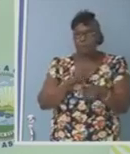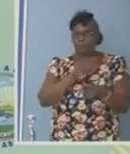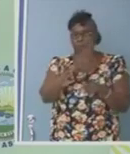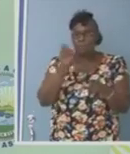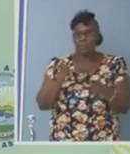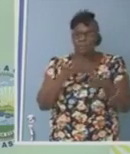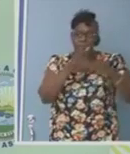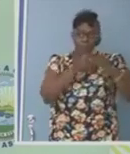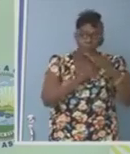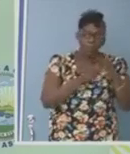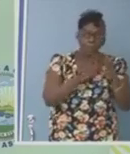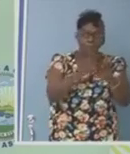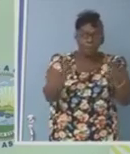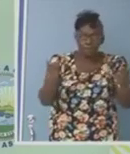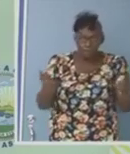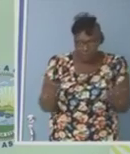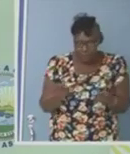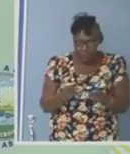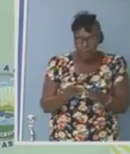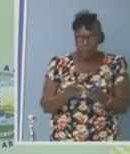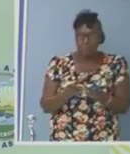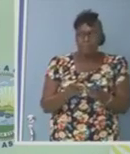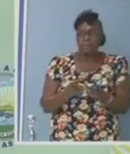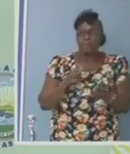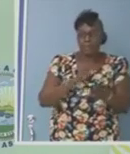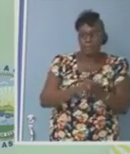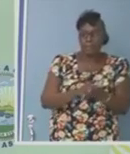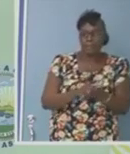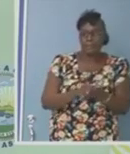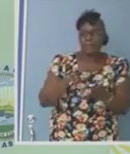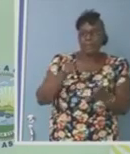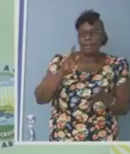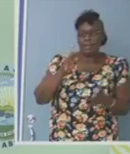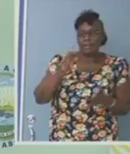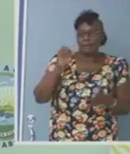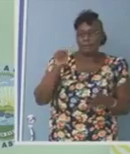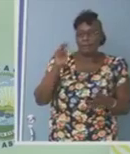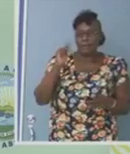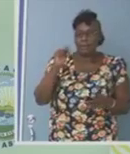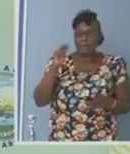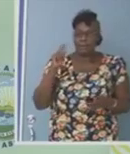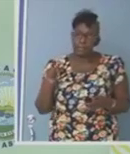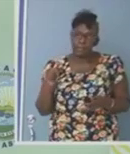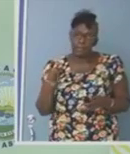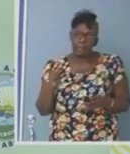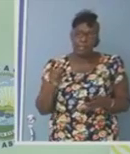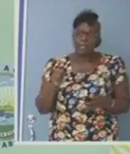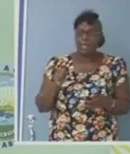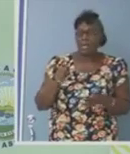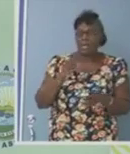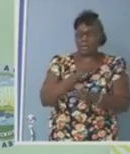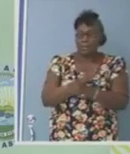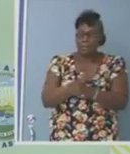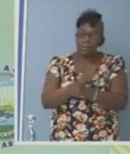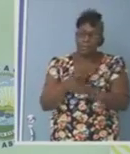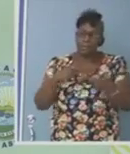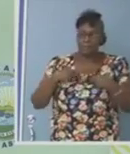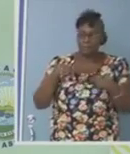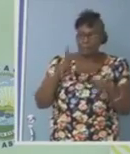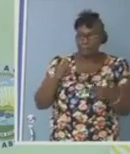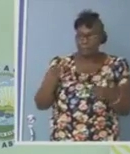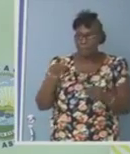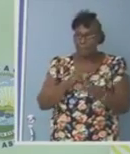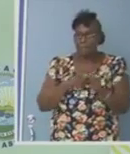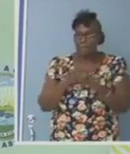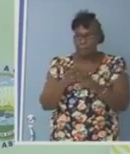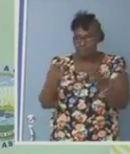quarantine at places that we have leased. The staff have their PP in every cases that will